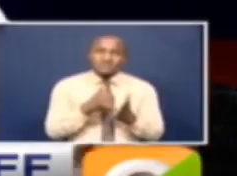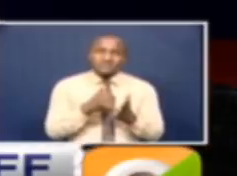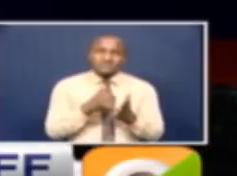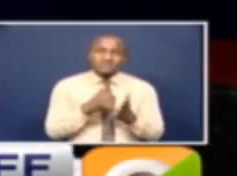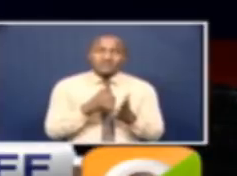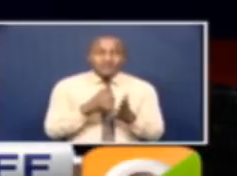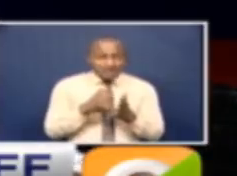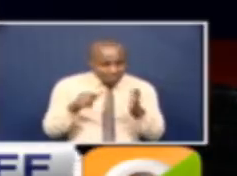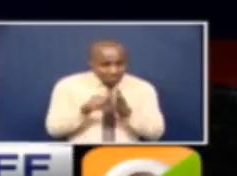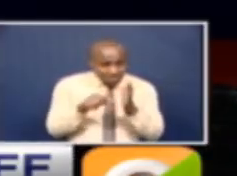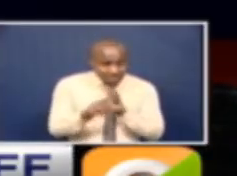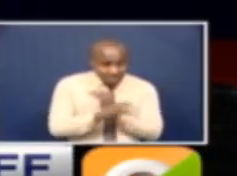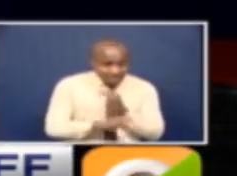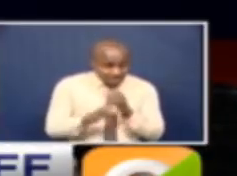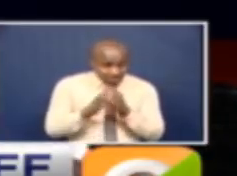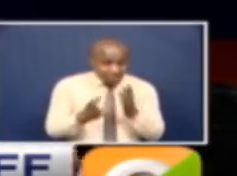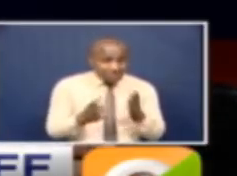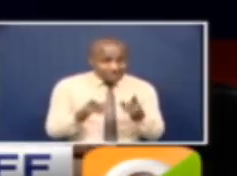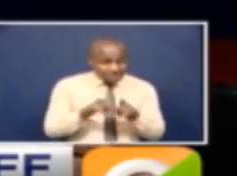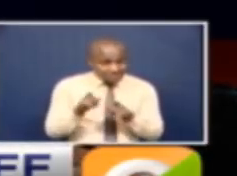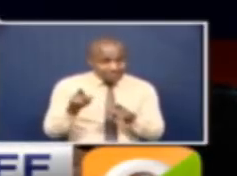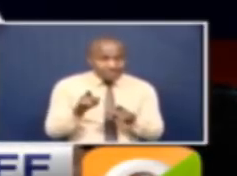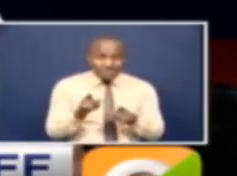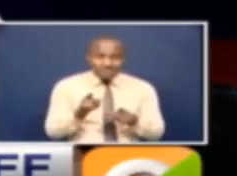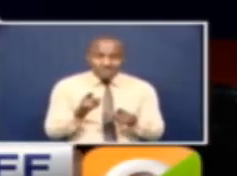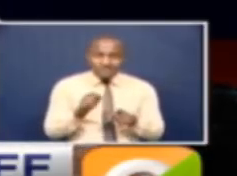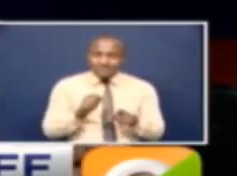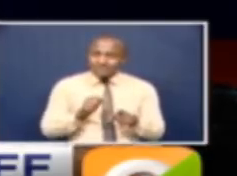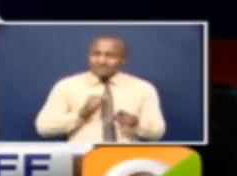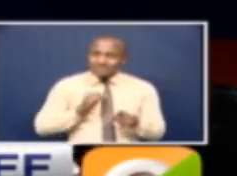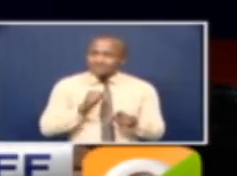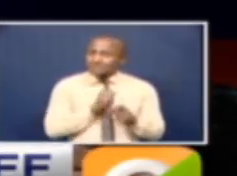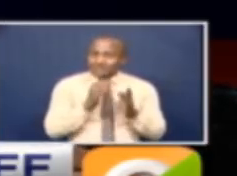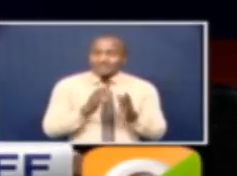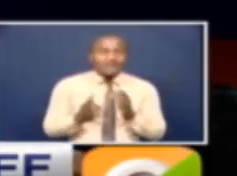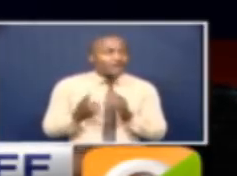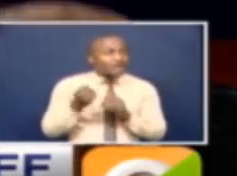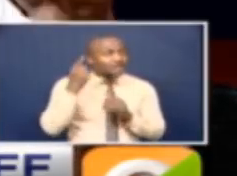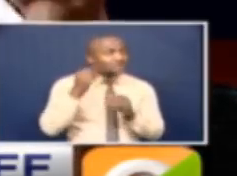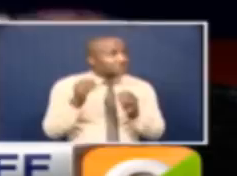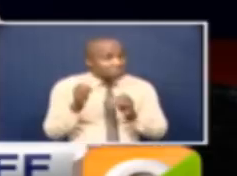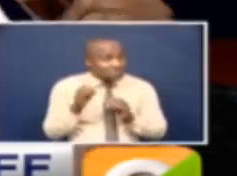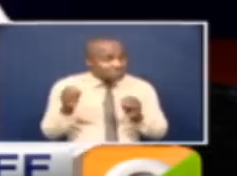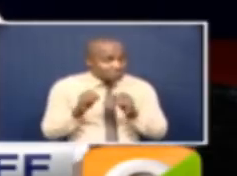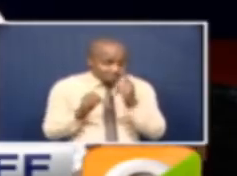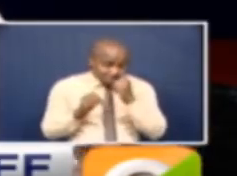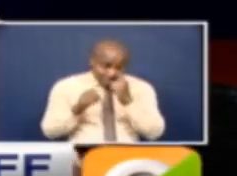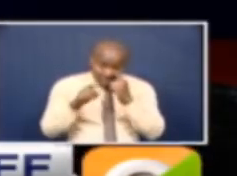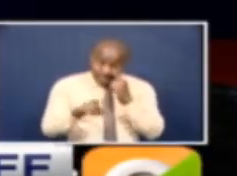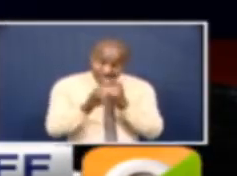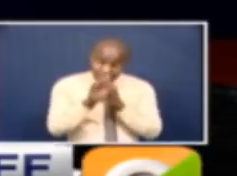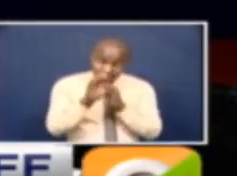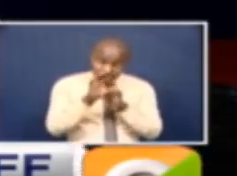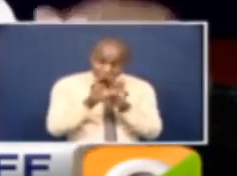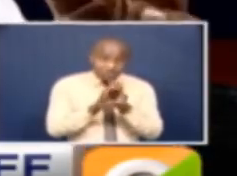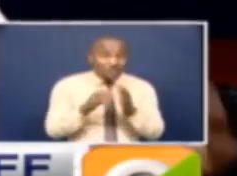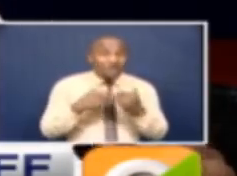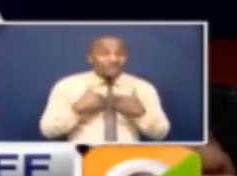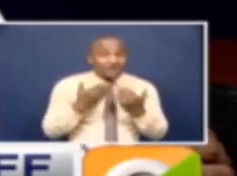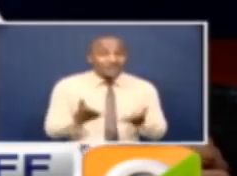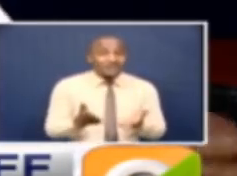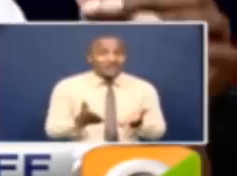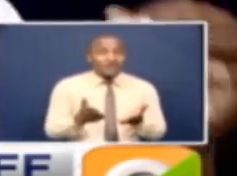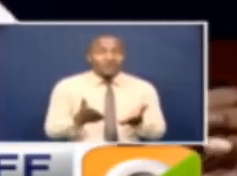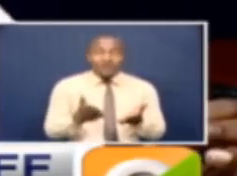ailing this country? And what the senator is not even trying to understand is that this constitution that we have right now that allows